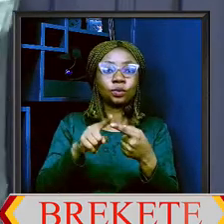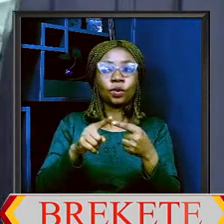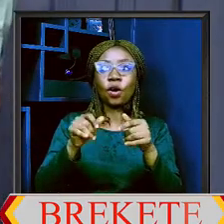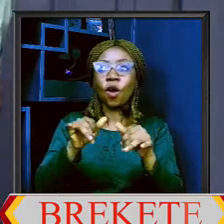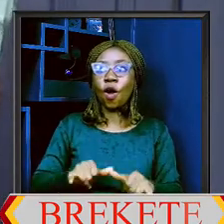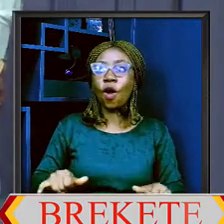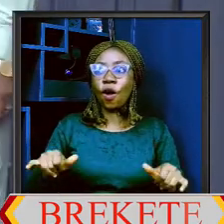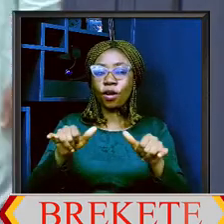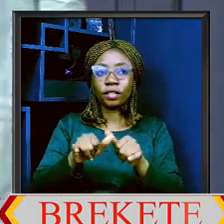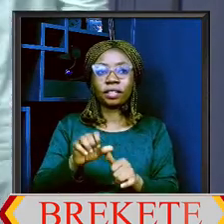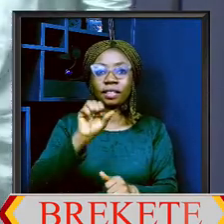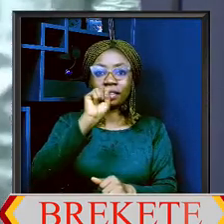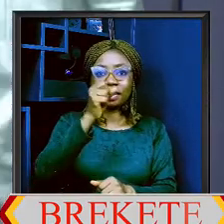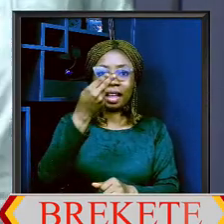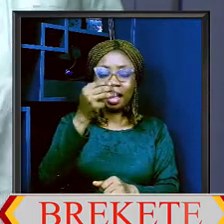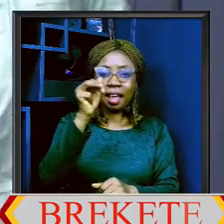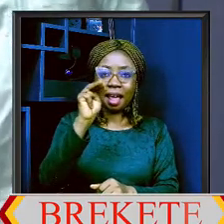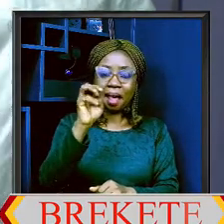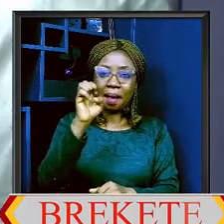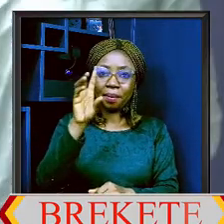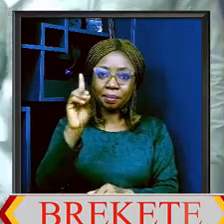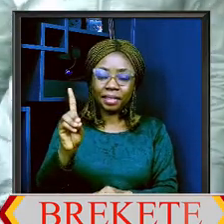ordinary Ahmed